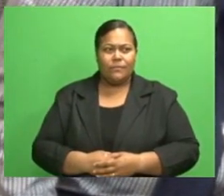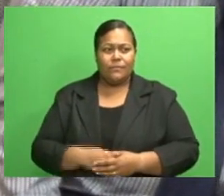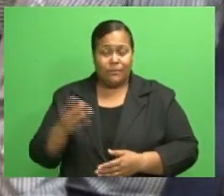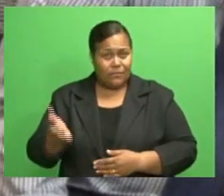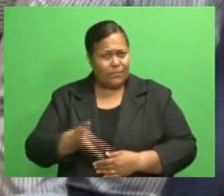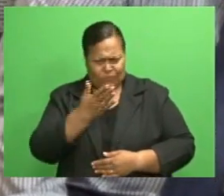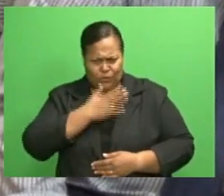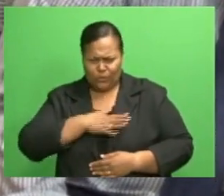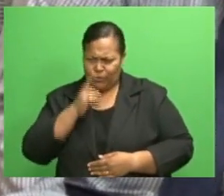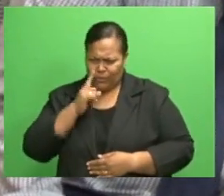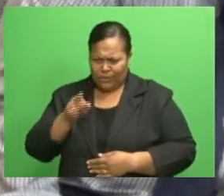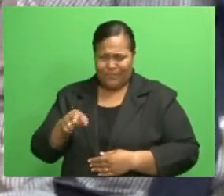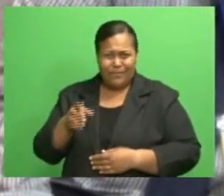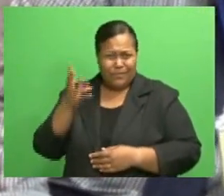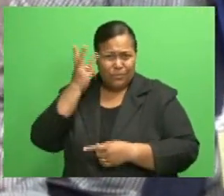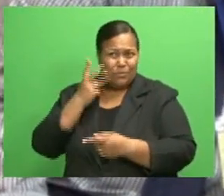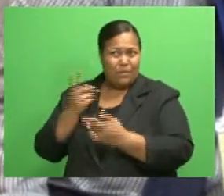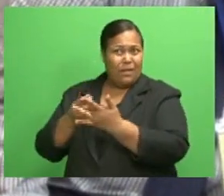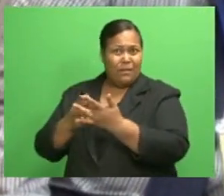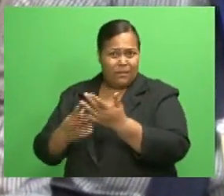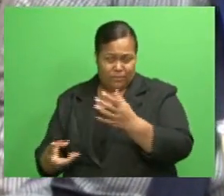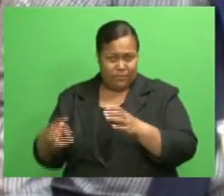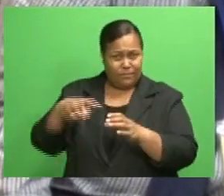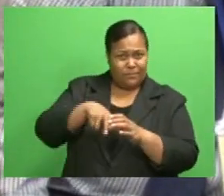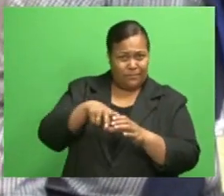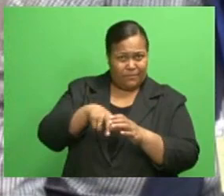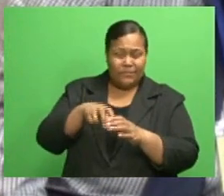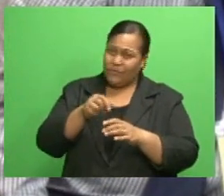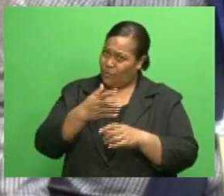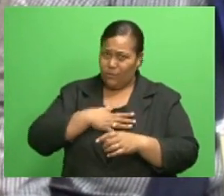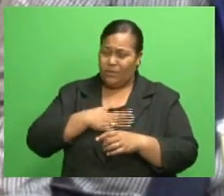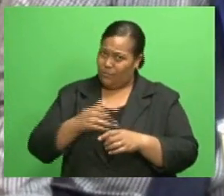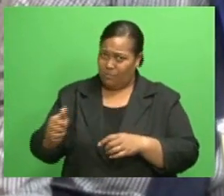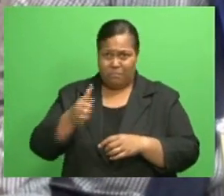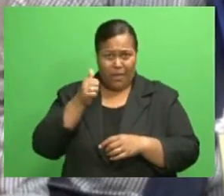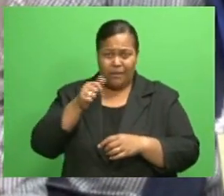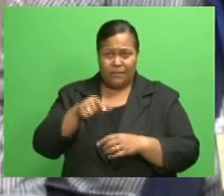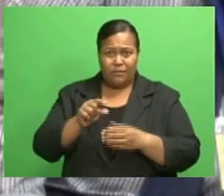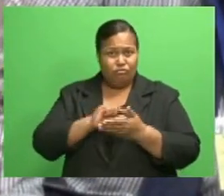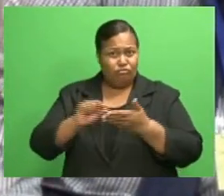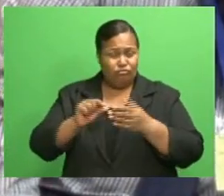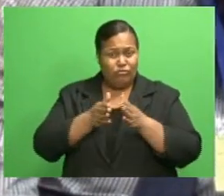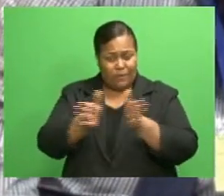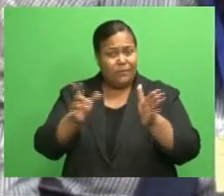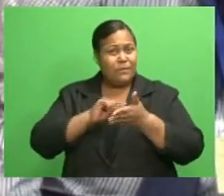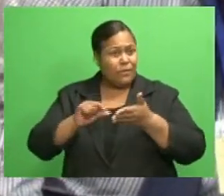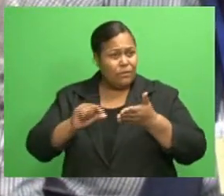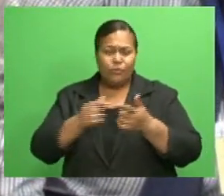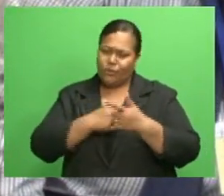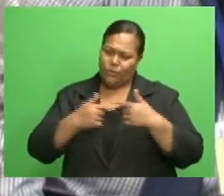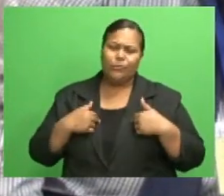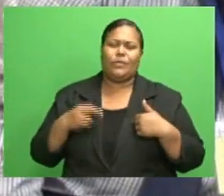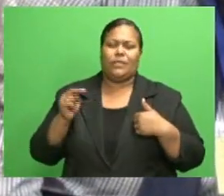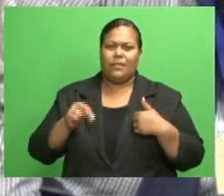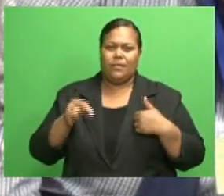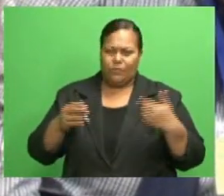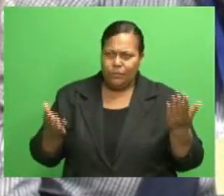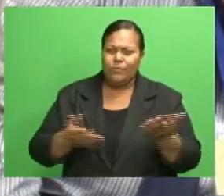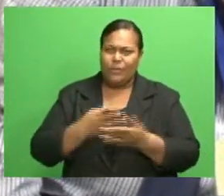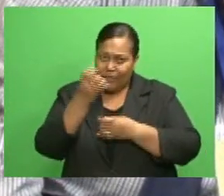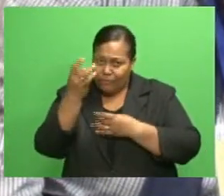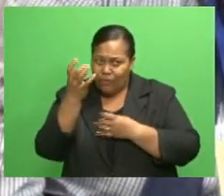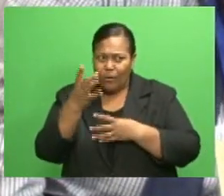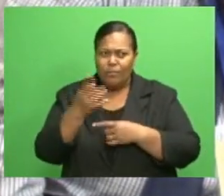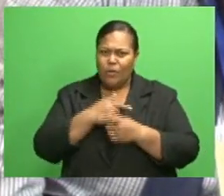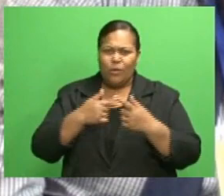the Monday to ask for Andiliti Tuesday to be reinstated. And I believe they can't play this. And I believe we need to just to let you know that we